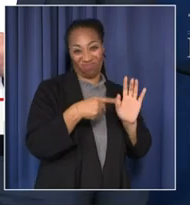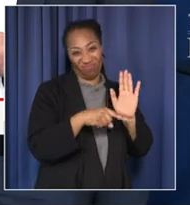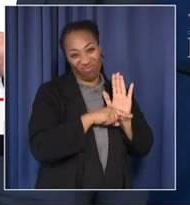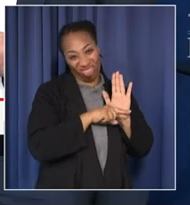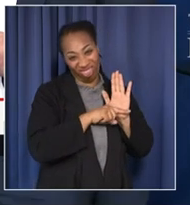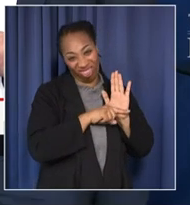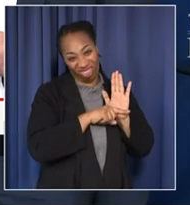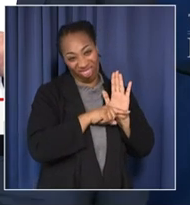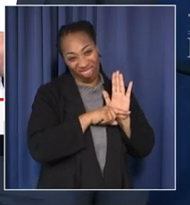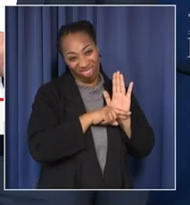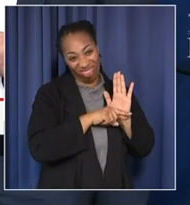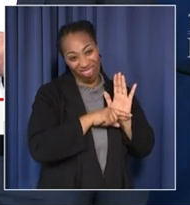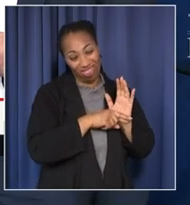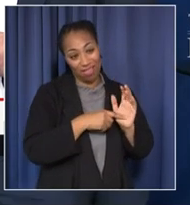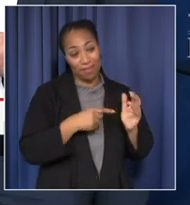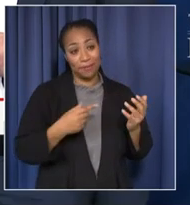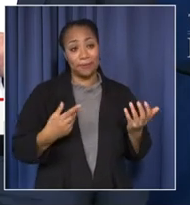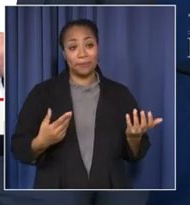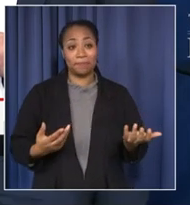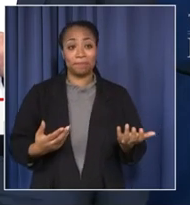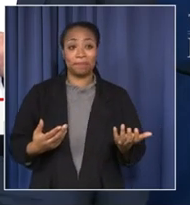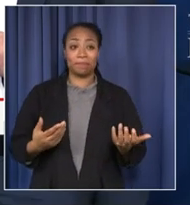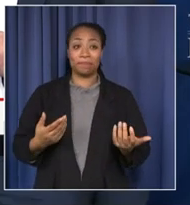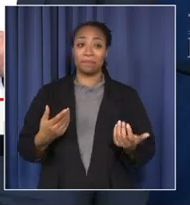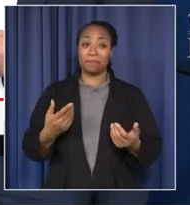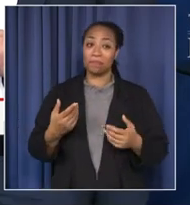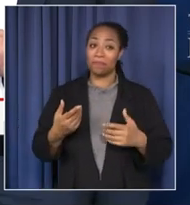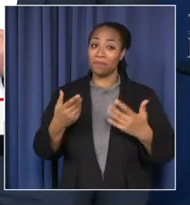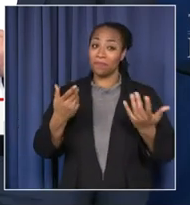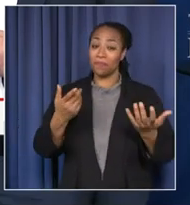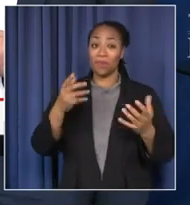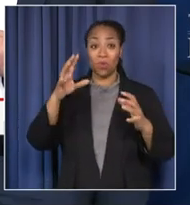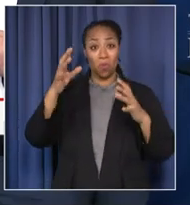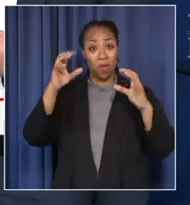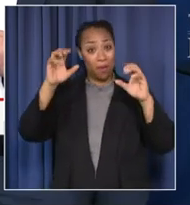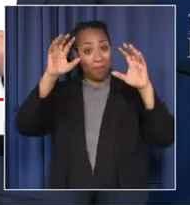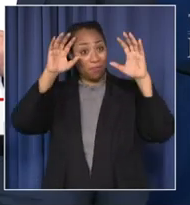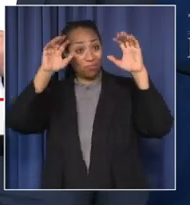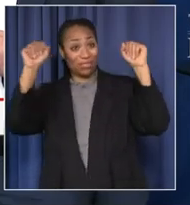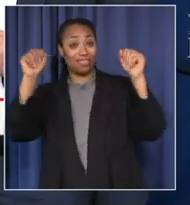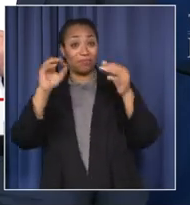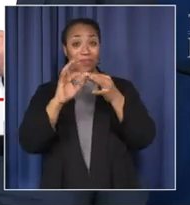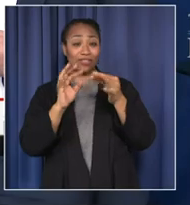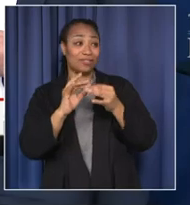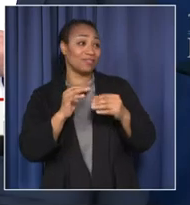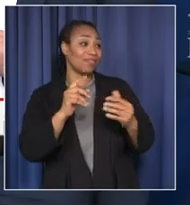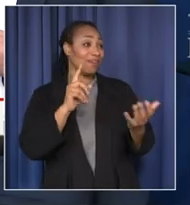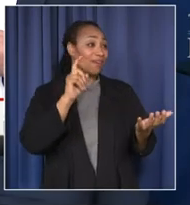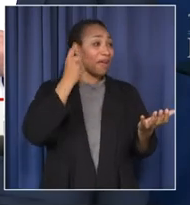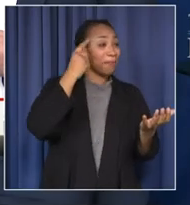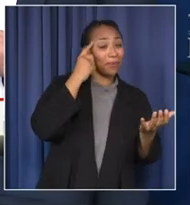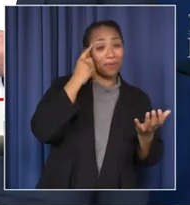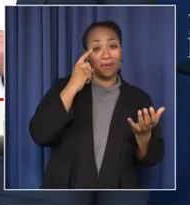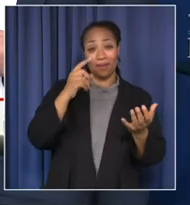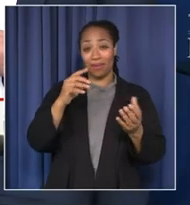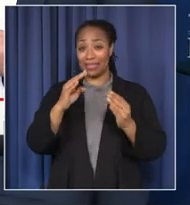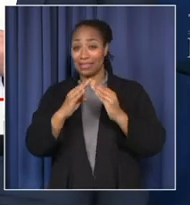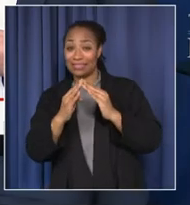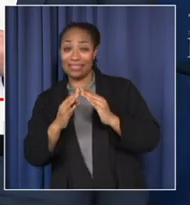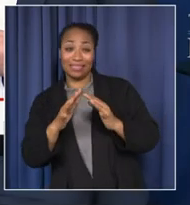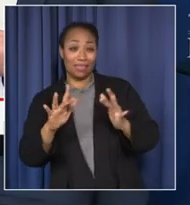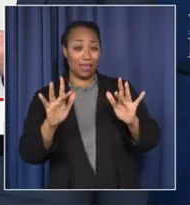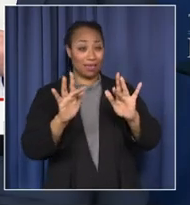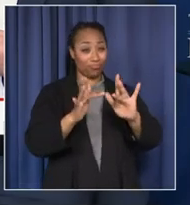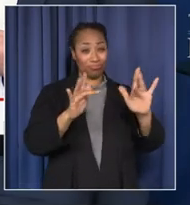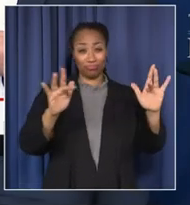can't also undercut the ways that we have a beautiful capital. And so we have to support